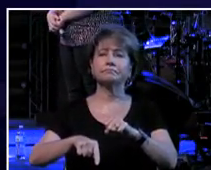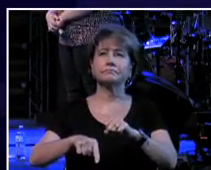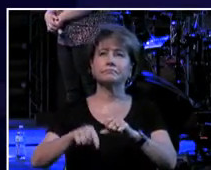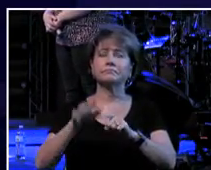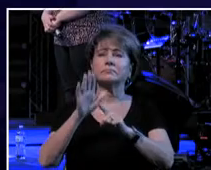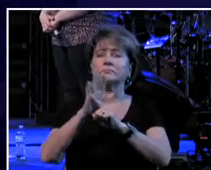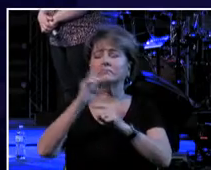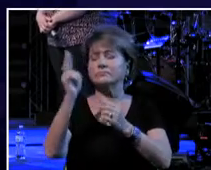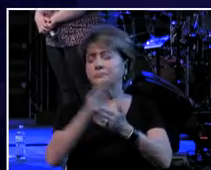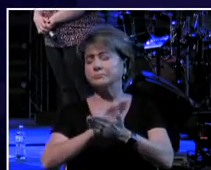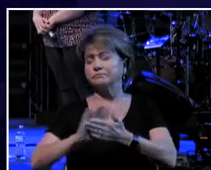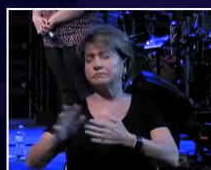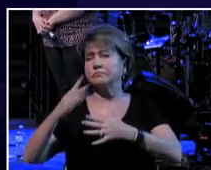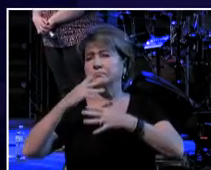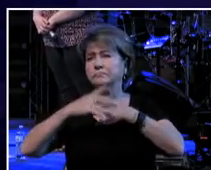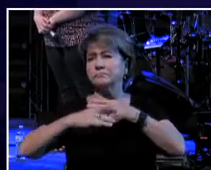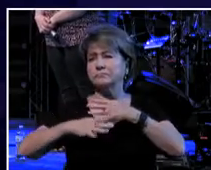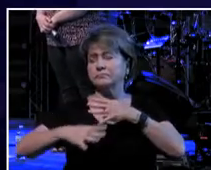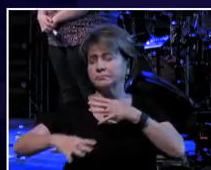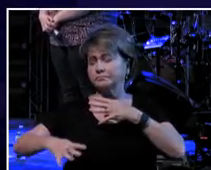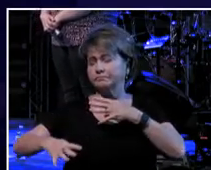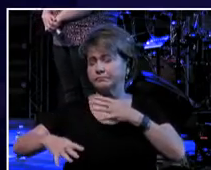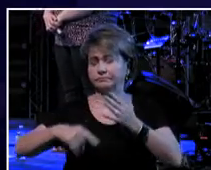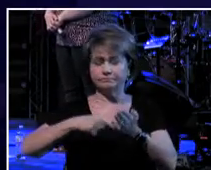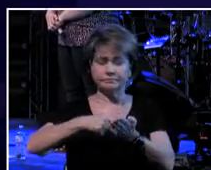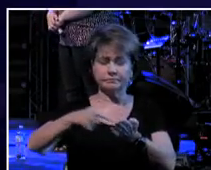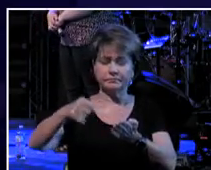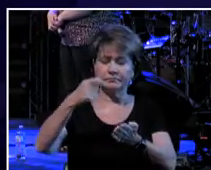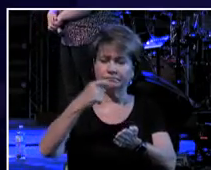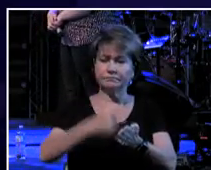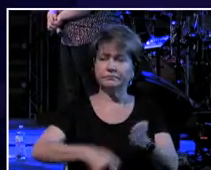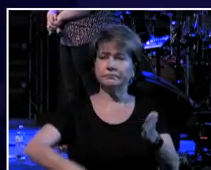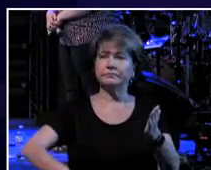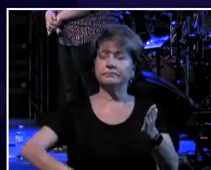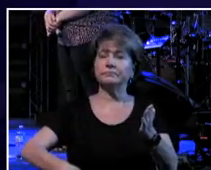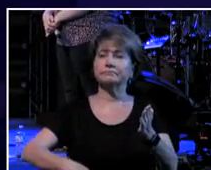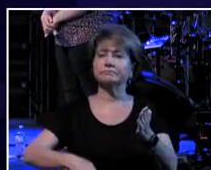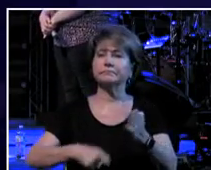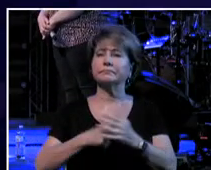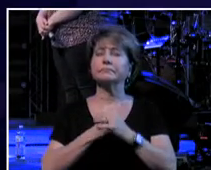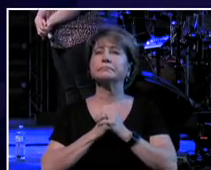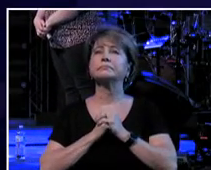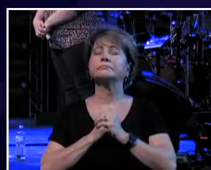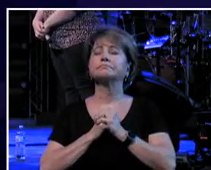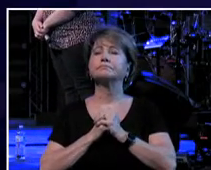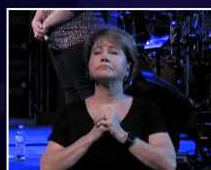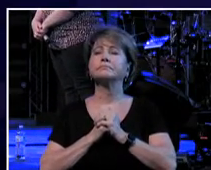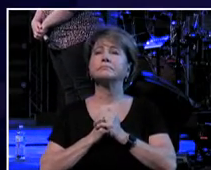Broke every curse. Your mercy.